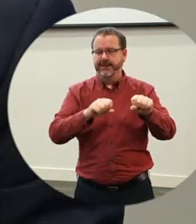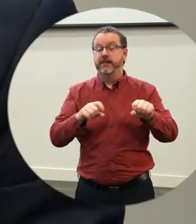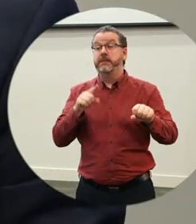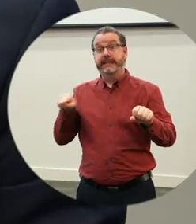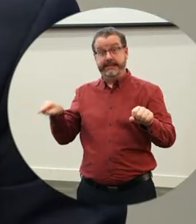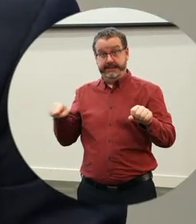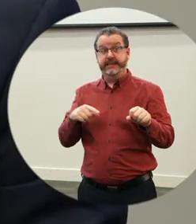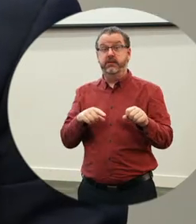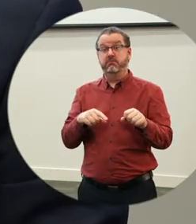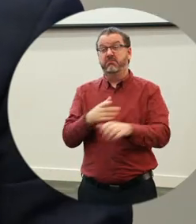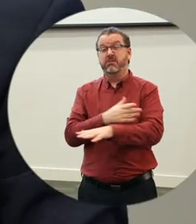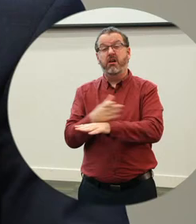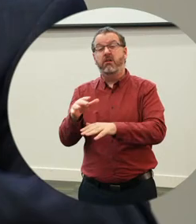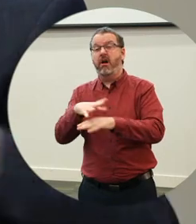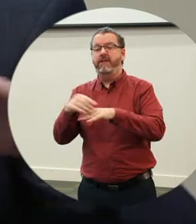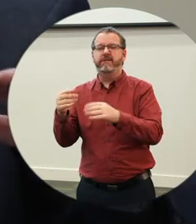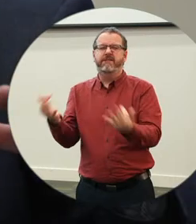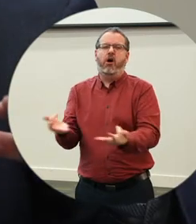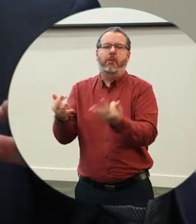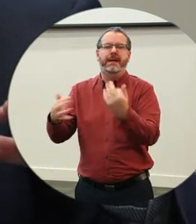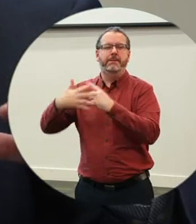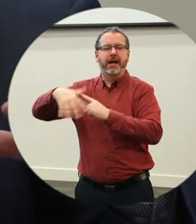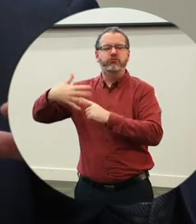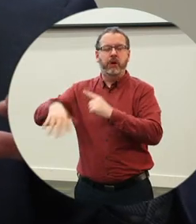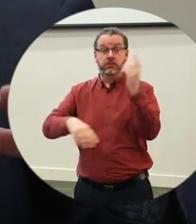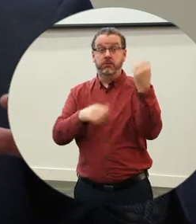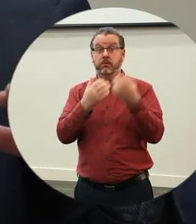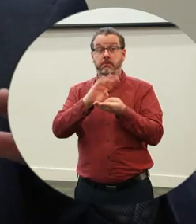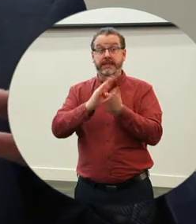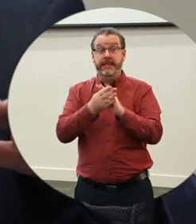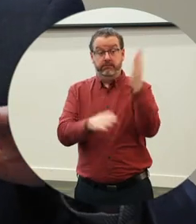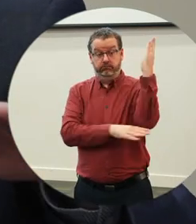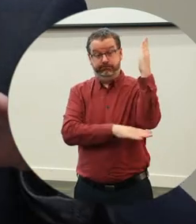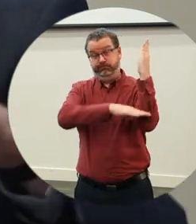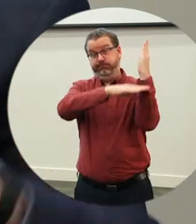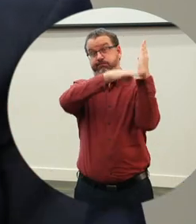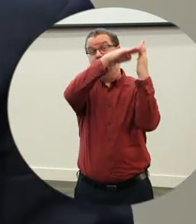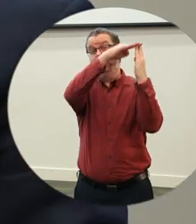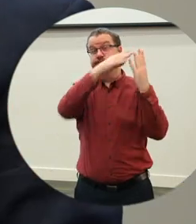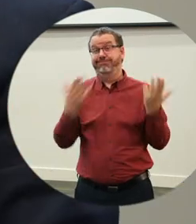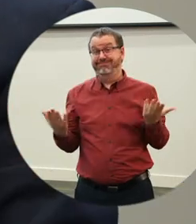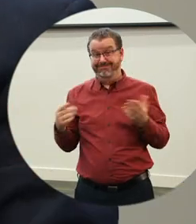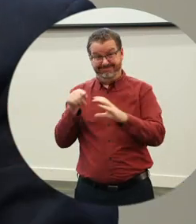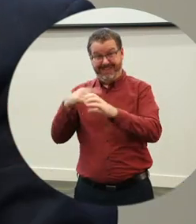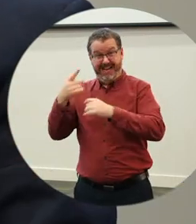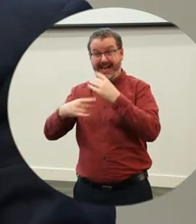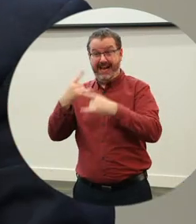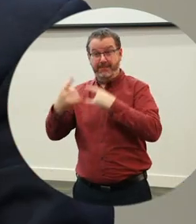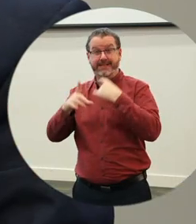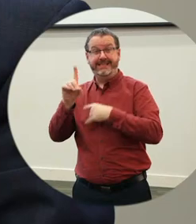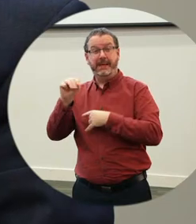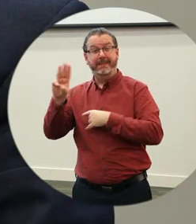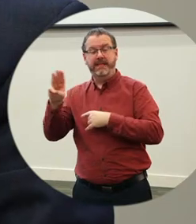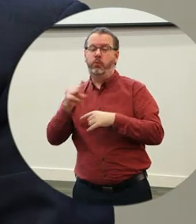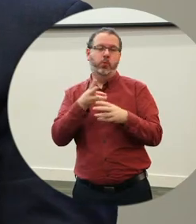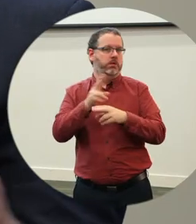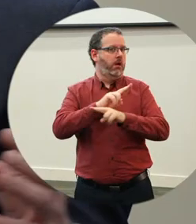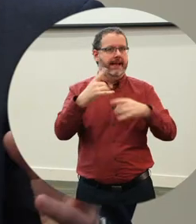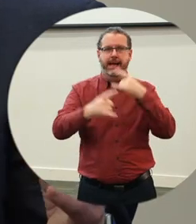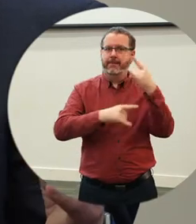commissioner. Now, that would never have happened in the Royal Irish Constabulary. The RIC and the